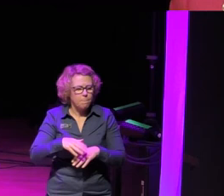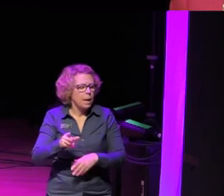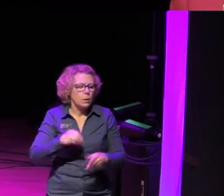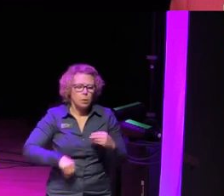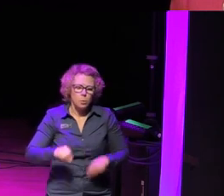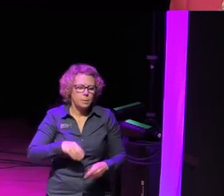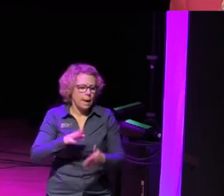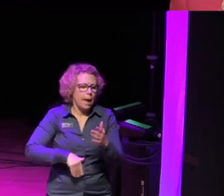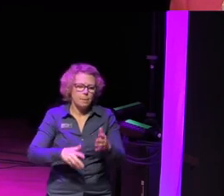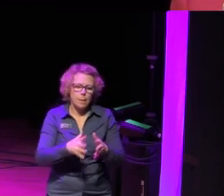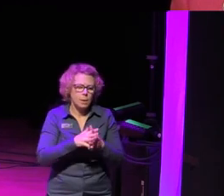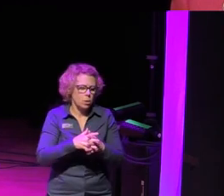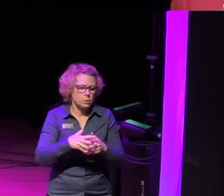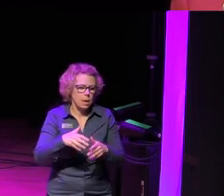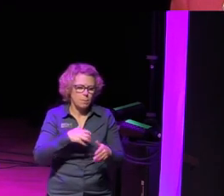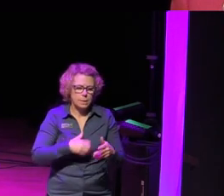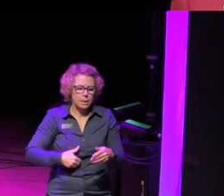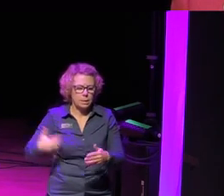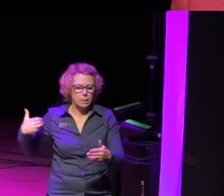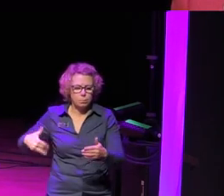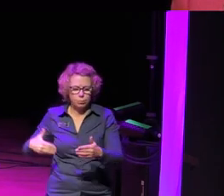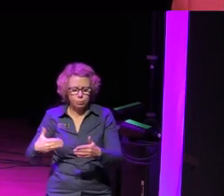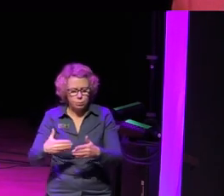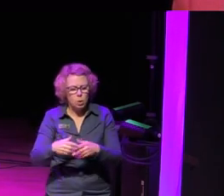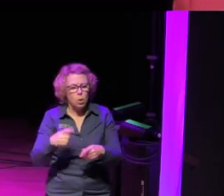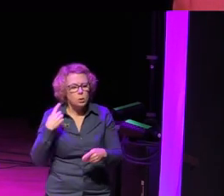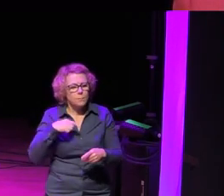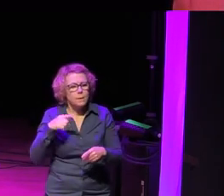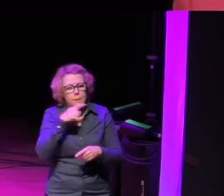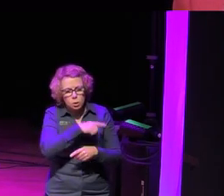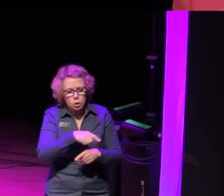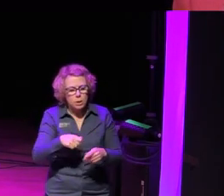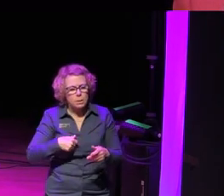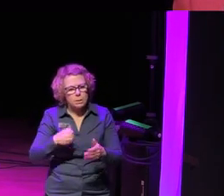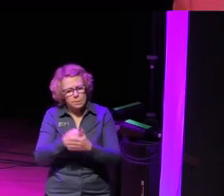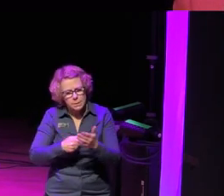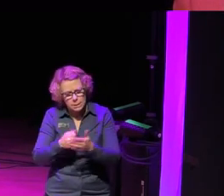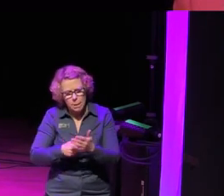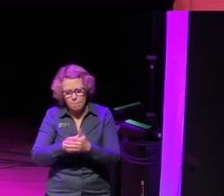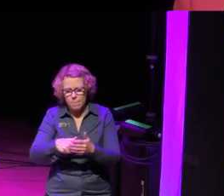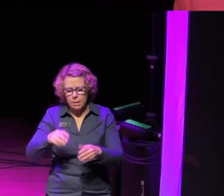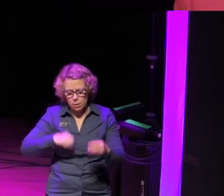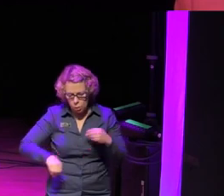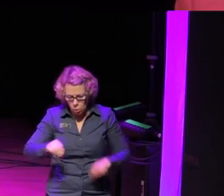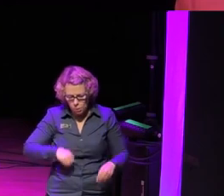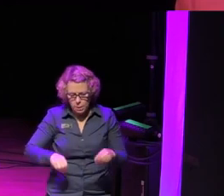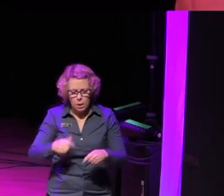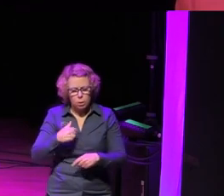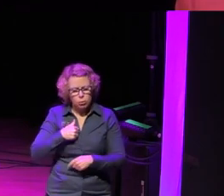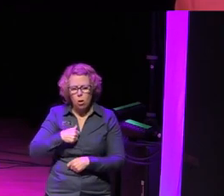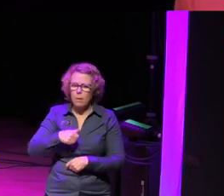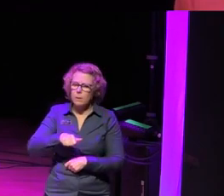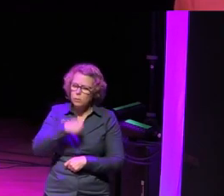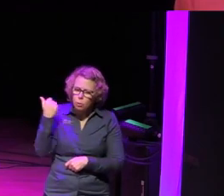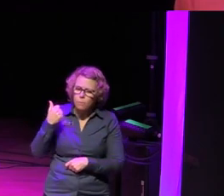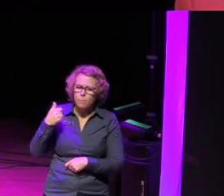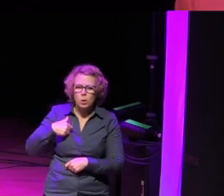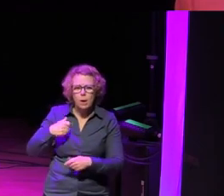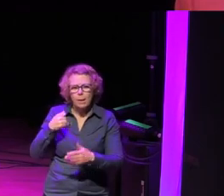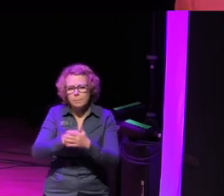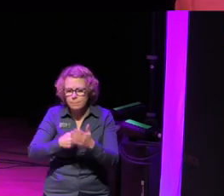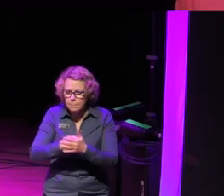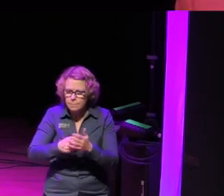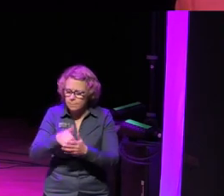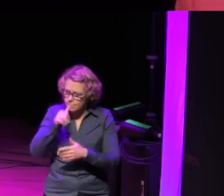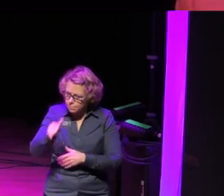been. Lukashenko in Belarus went on an election platform of fighting corruption. I'm the tough guy who can fight corruption. Let's